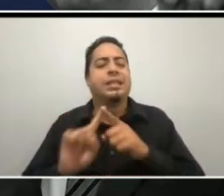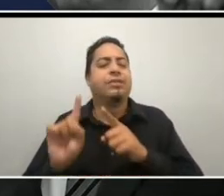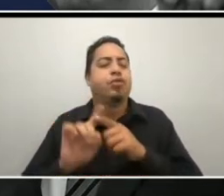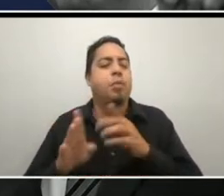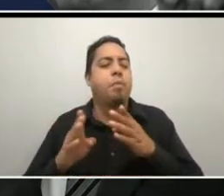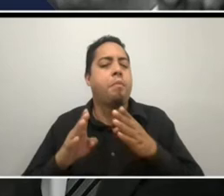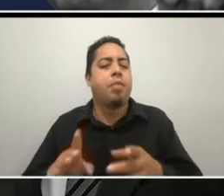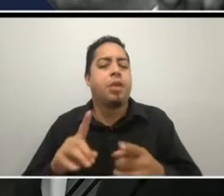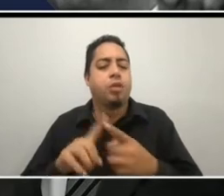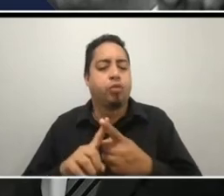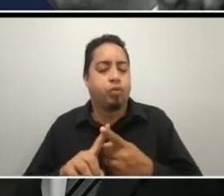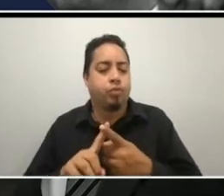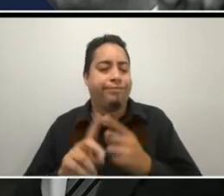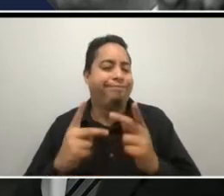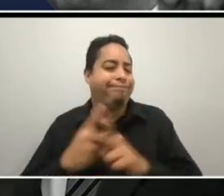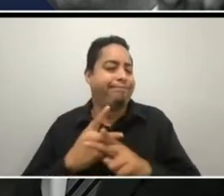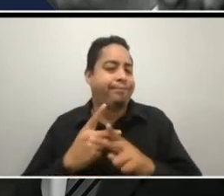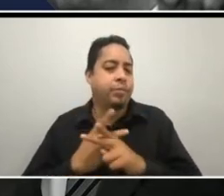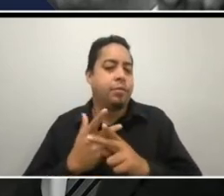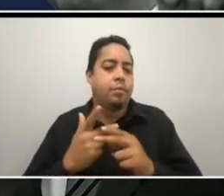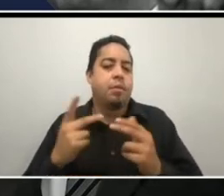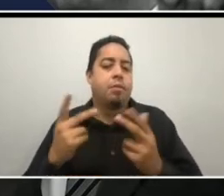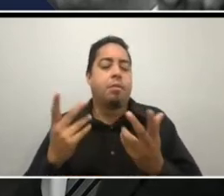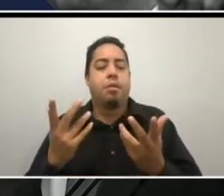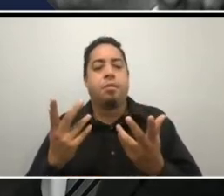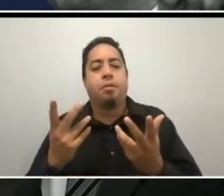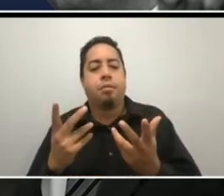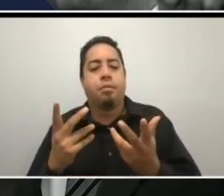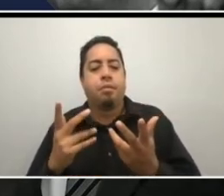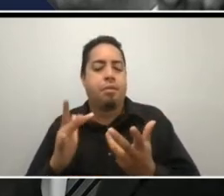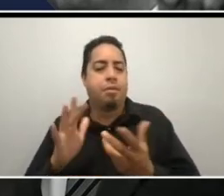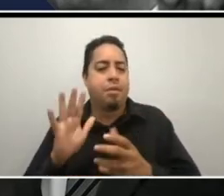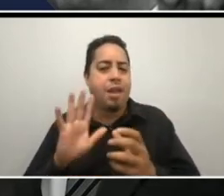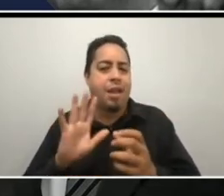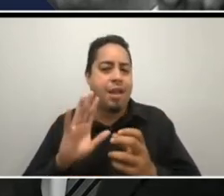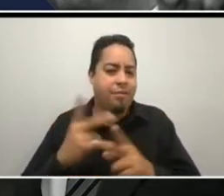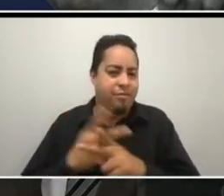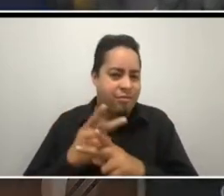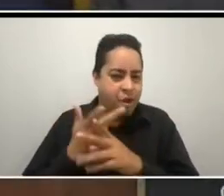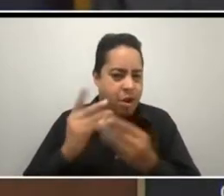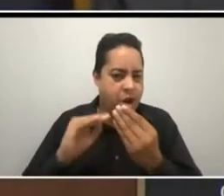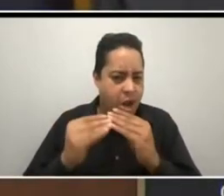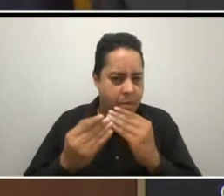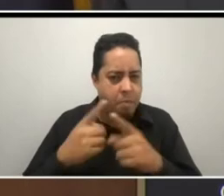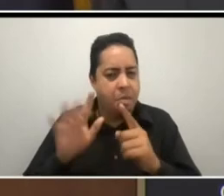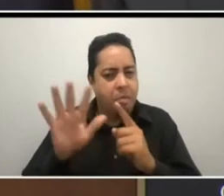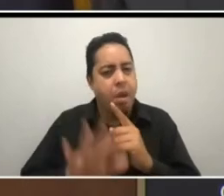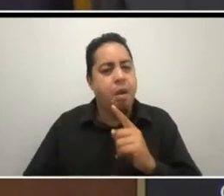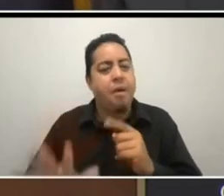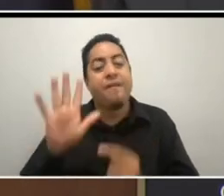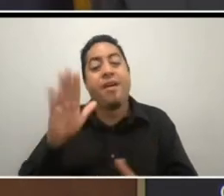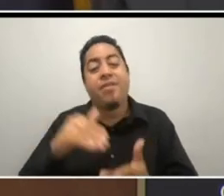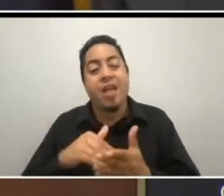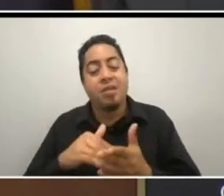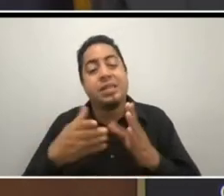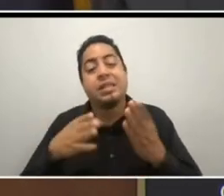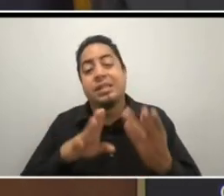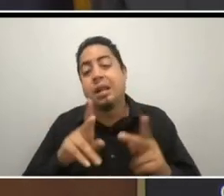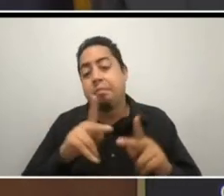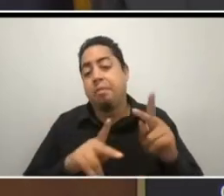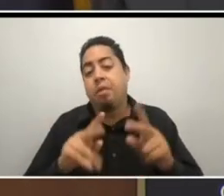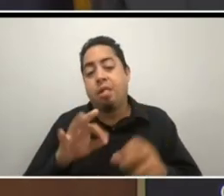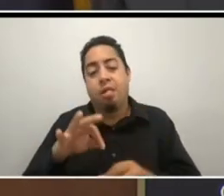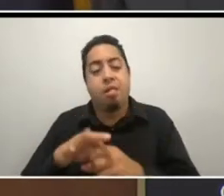with an accurate number, and a minimum is close to about 5,000 voters. Mr. Secretary, did your office investigate whether